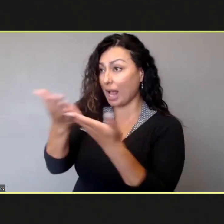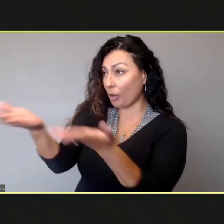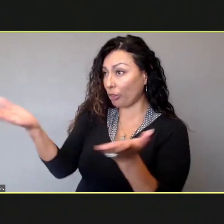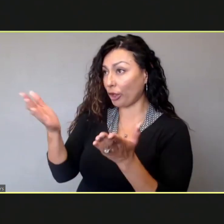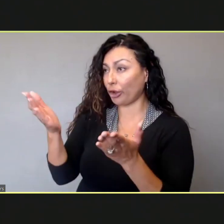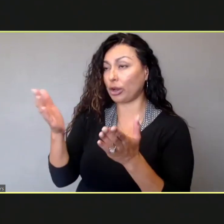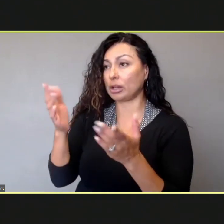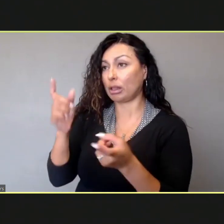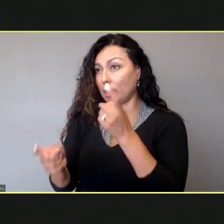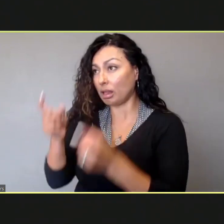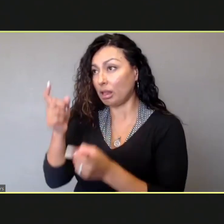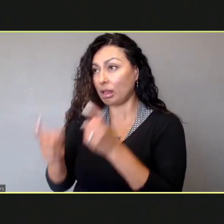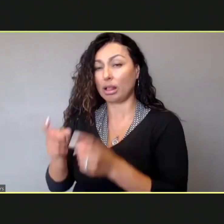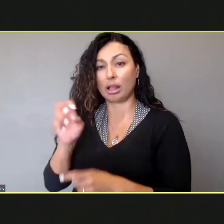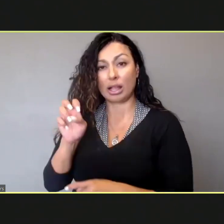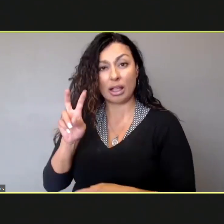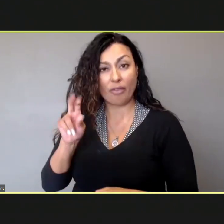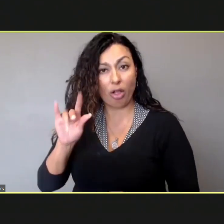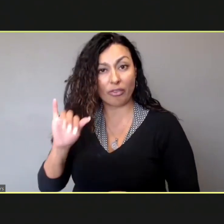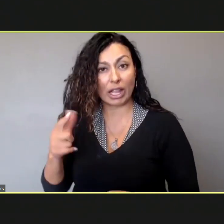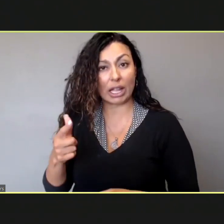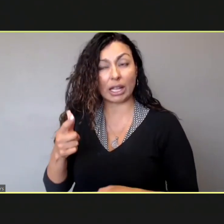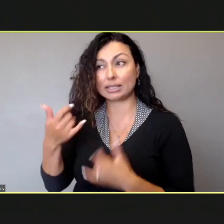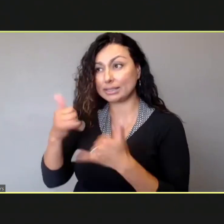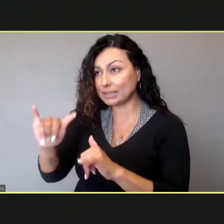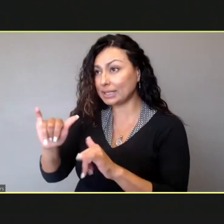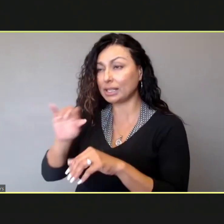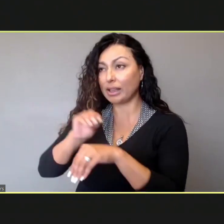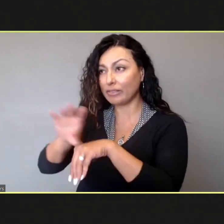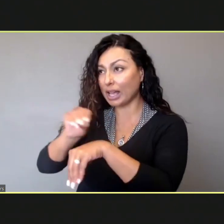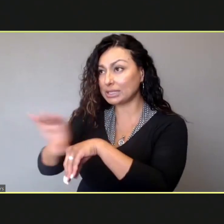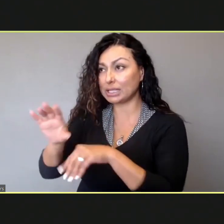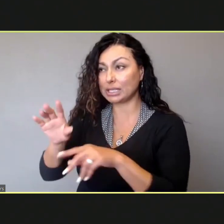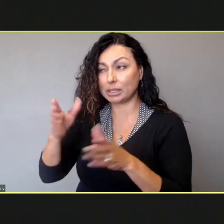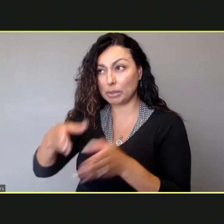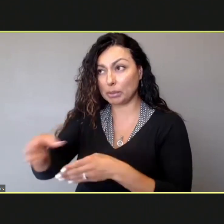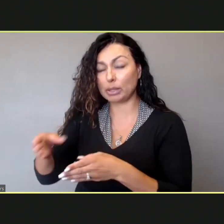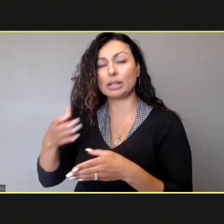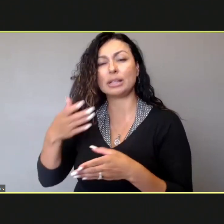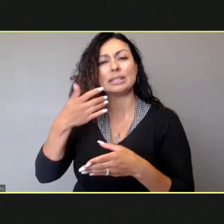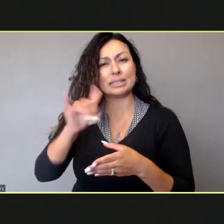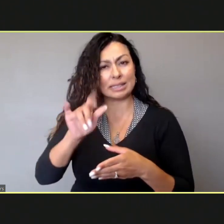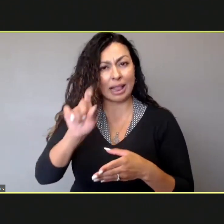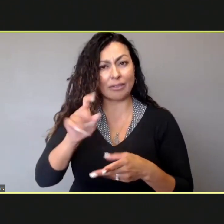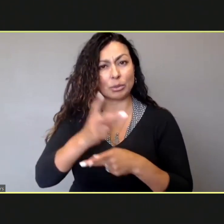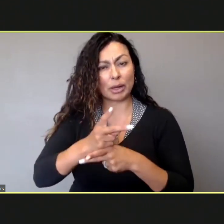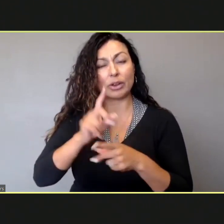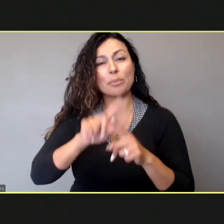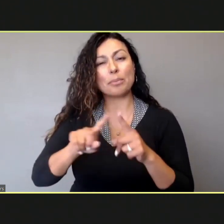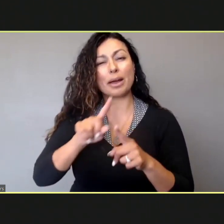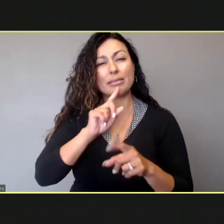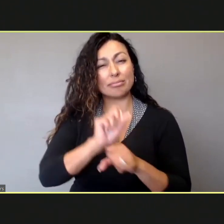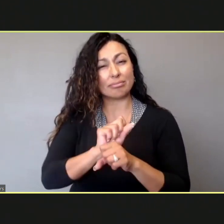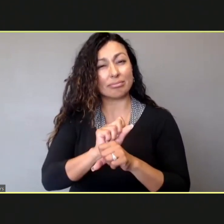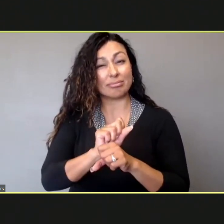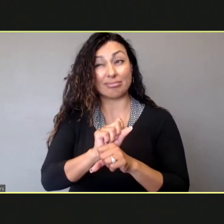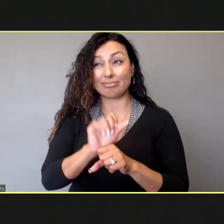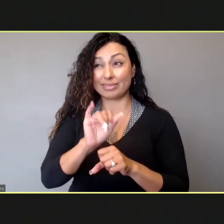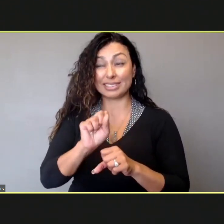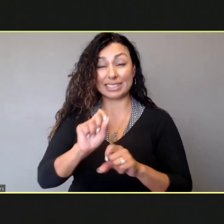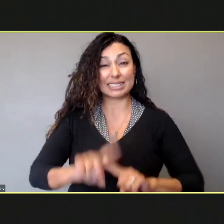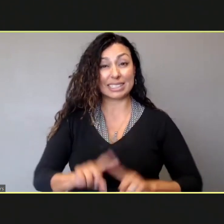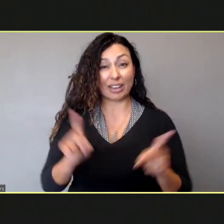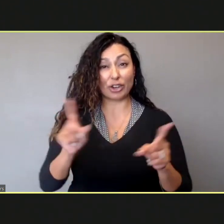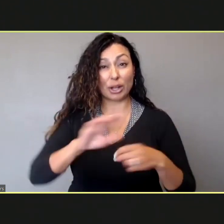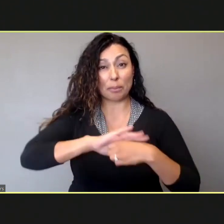evolving, it's infecting people. We still need to be careful with the fact that it is really a different pandemic than